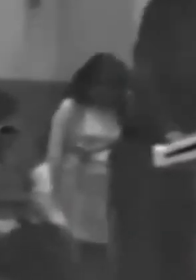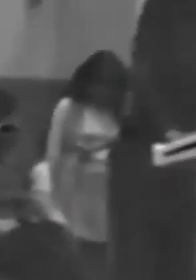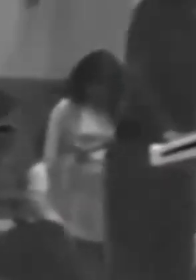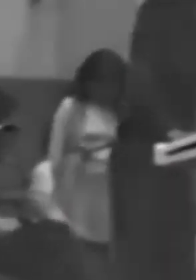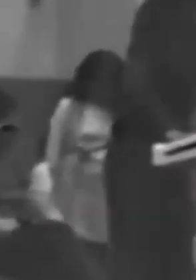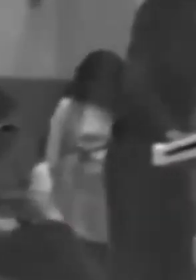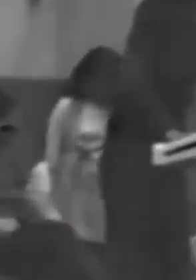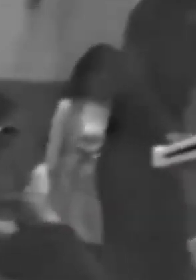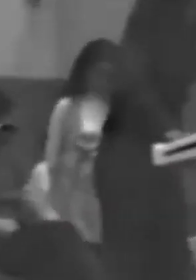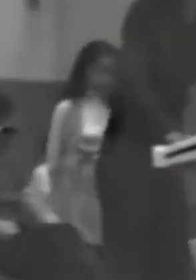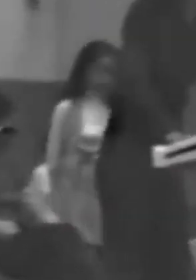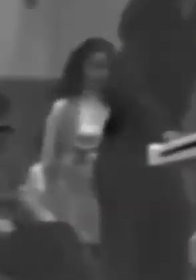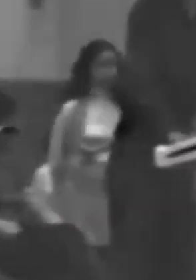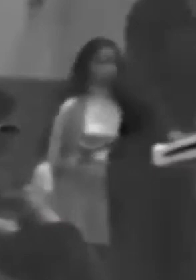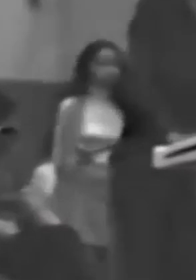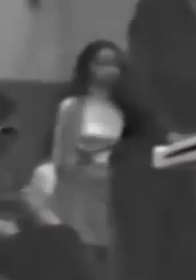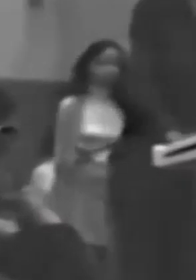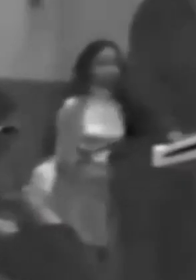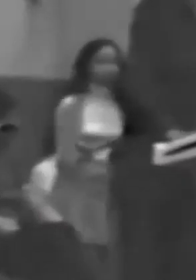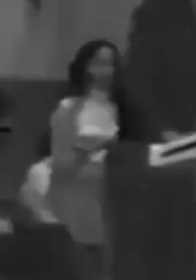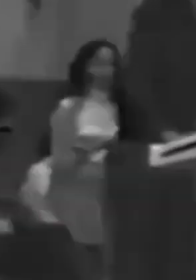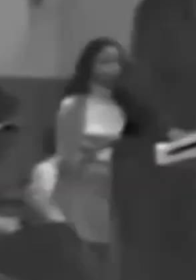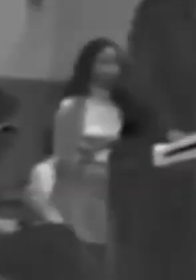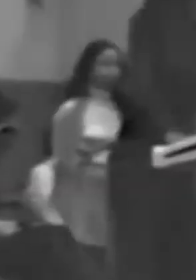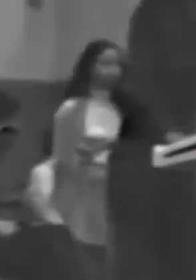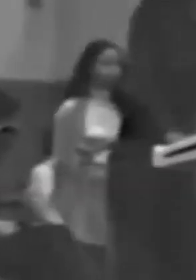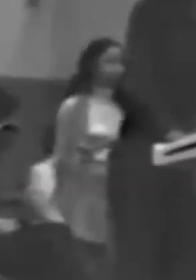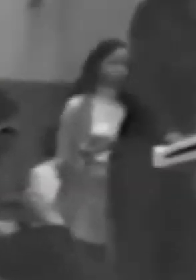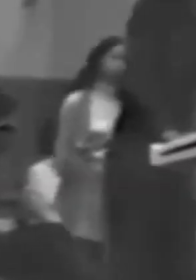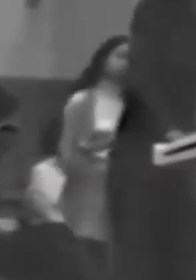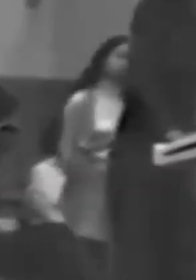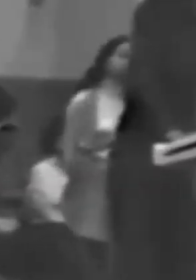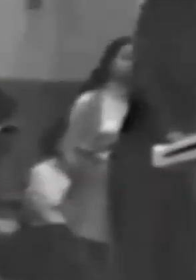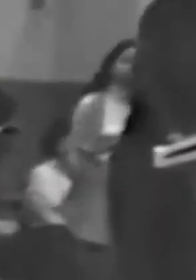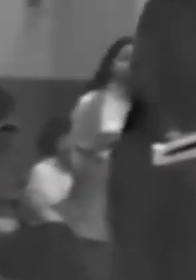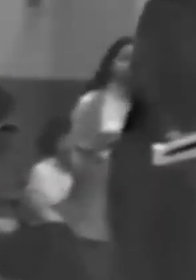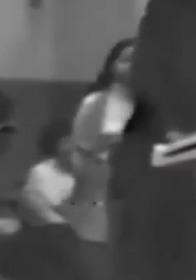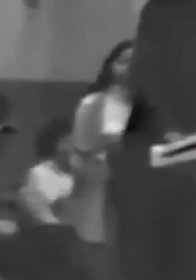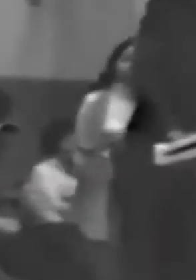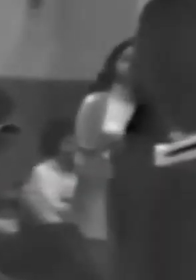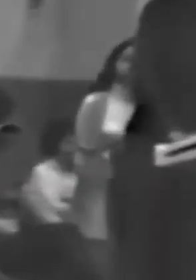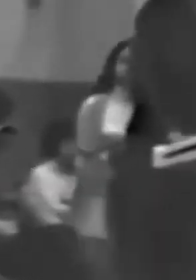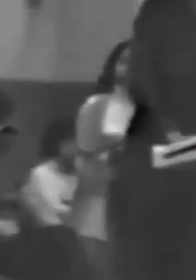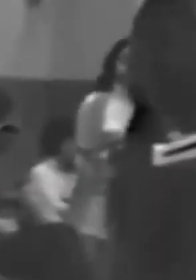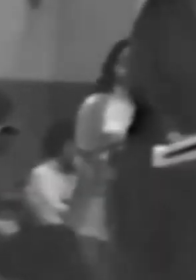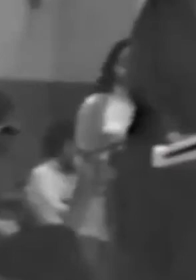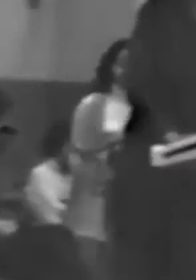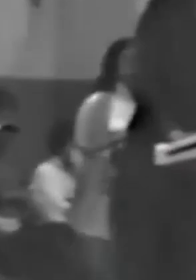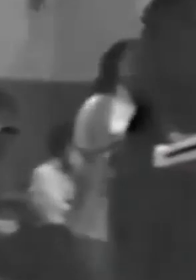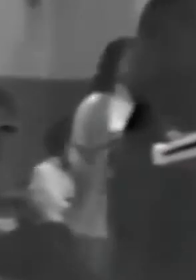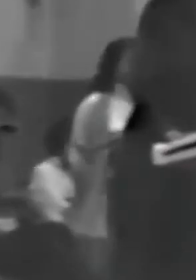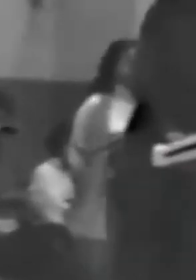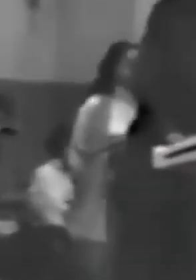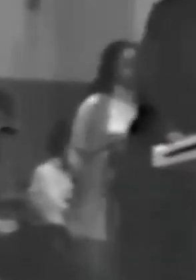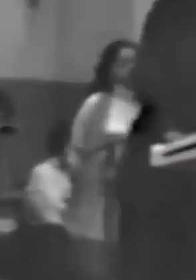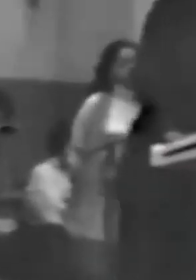more exploitation, no more wars, no more racism. Black people, Chicanos, Puerto